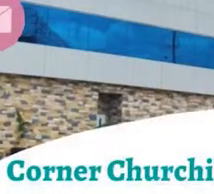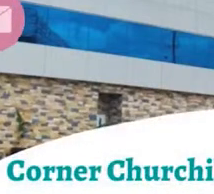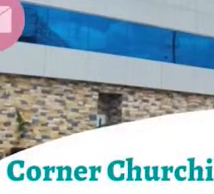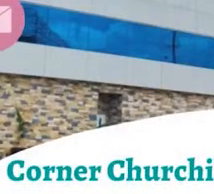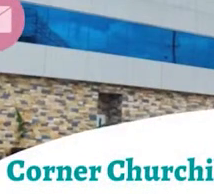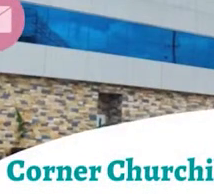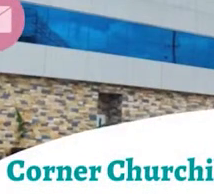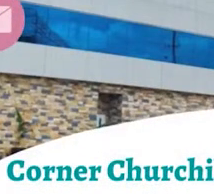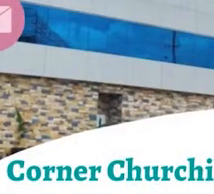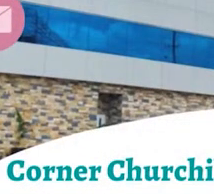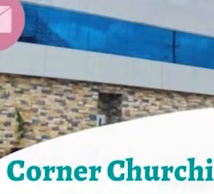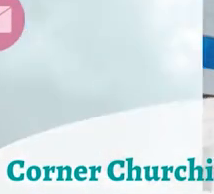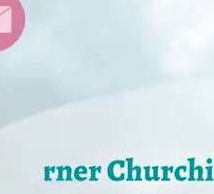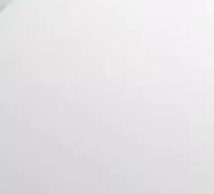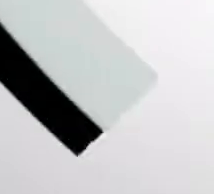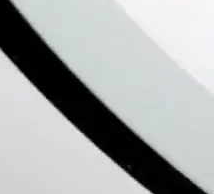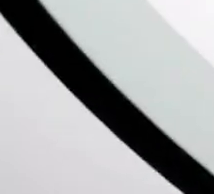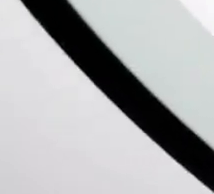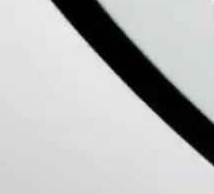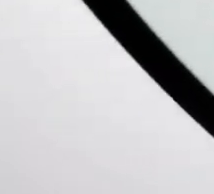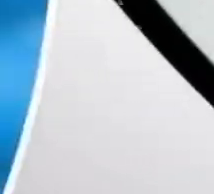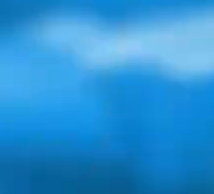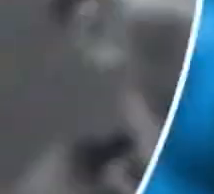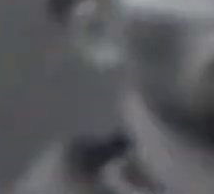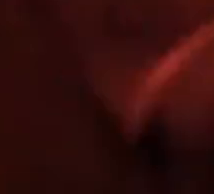us for a free consultation.